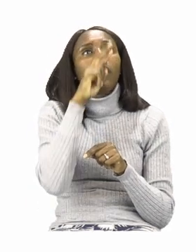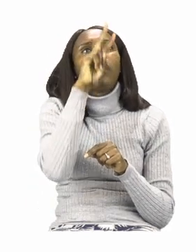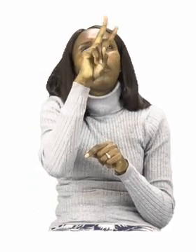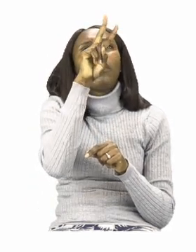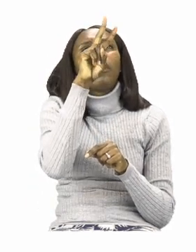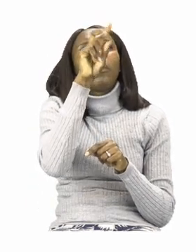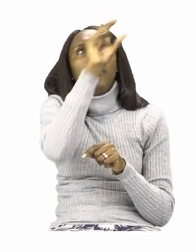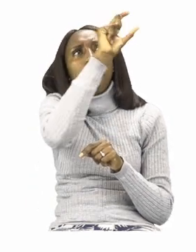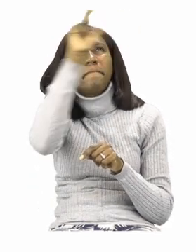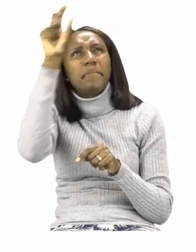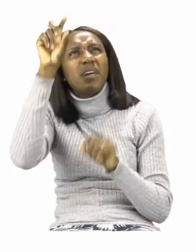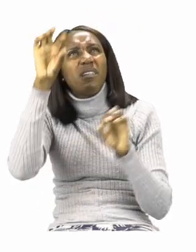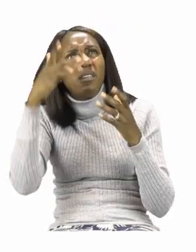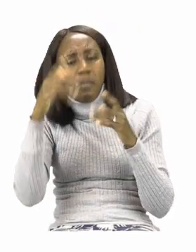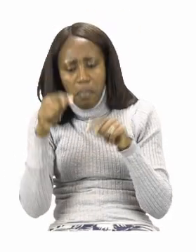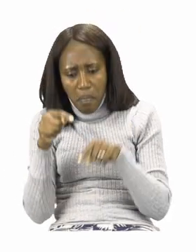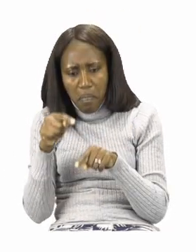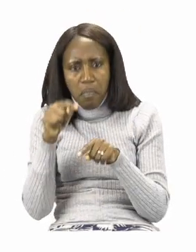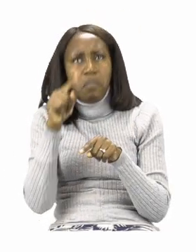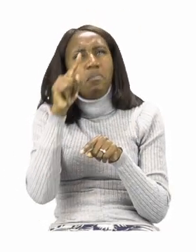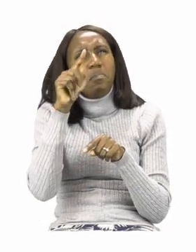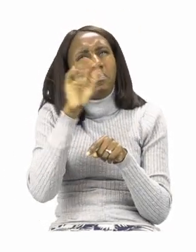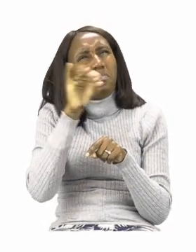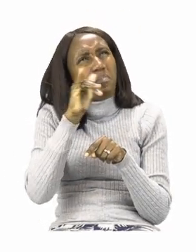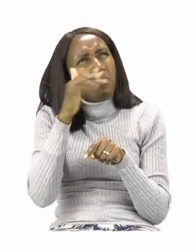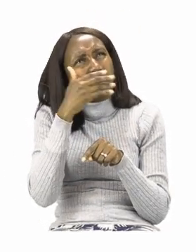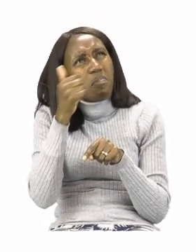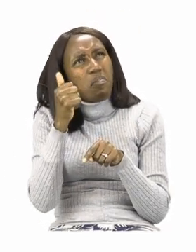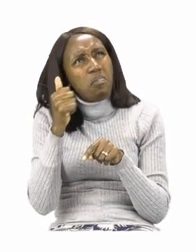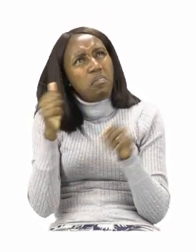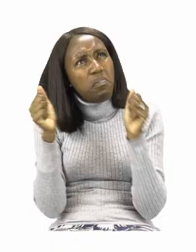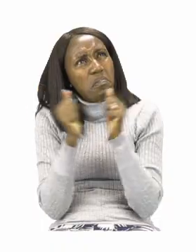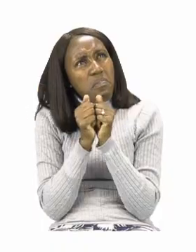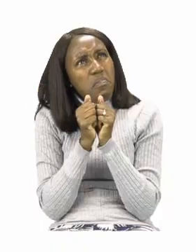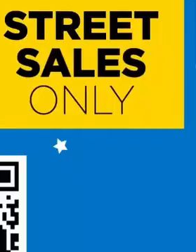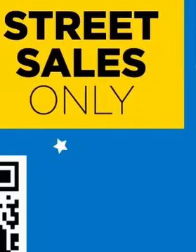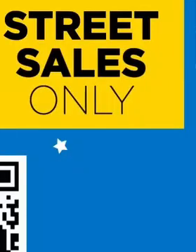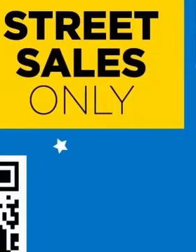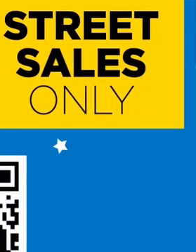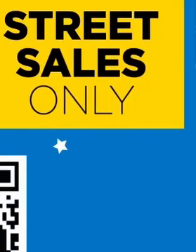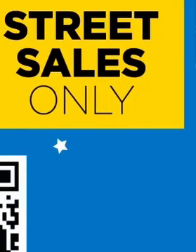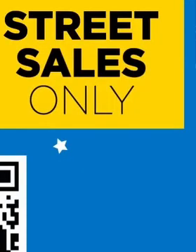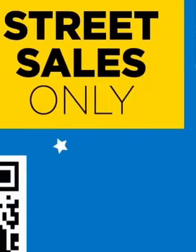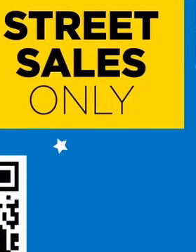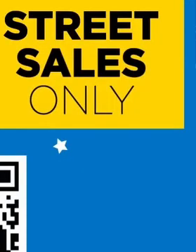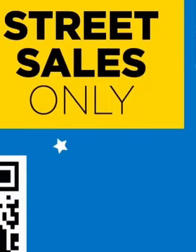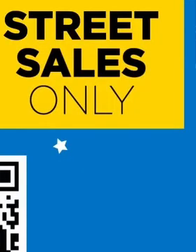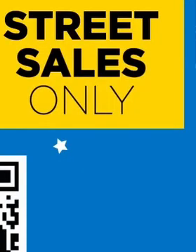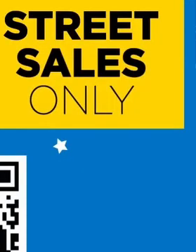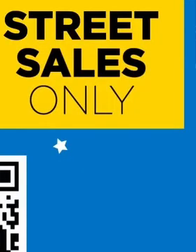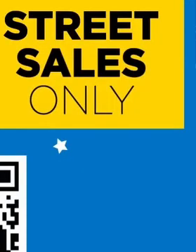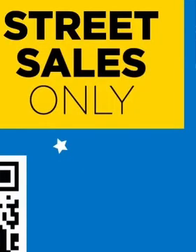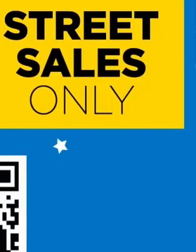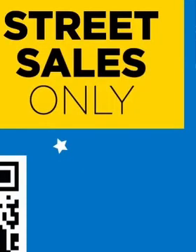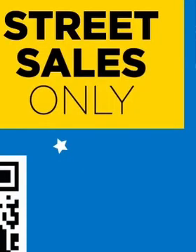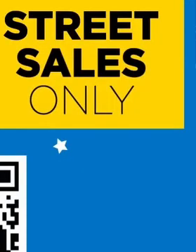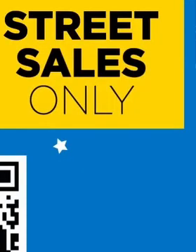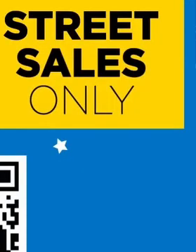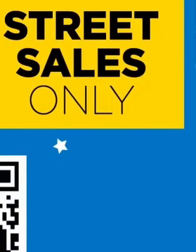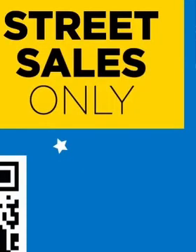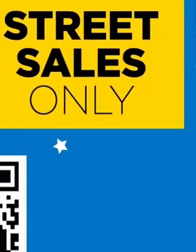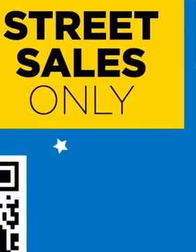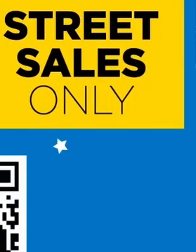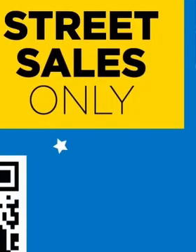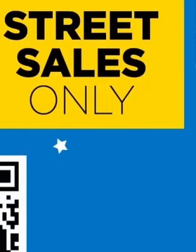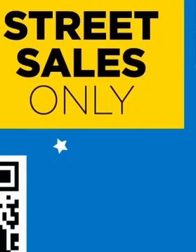you to find the right contraction. Follow us on MyZone Facebook Active Kids to